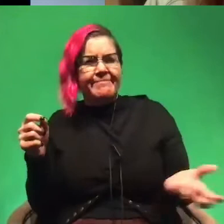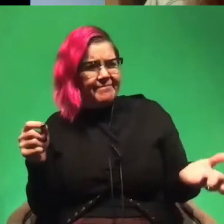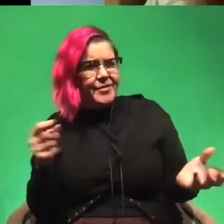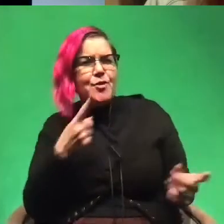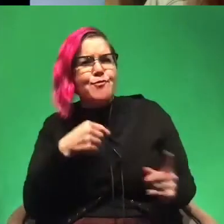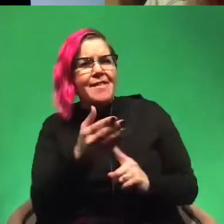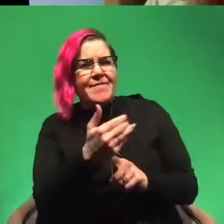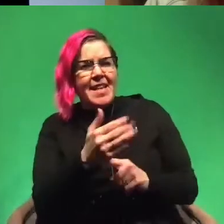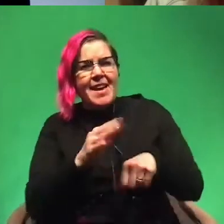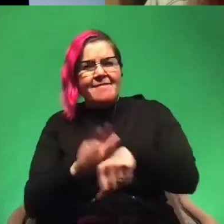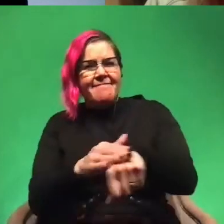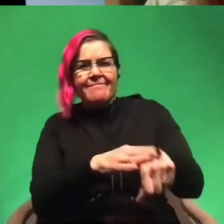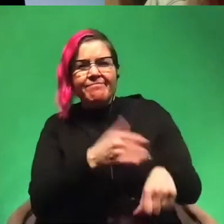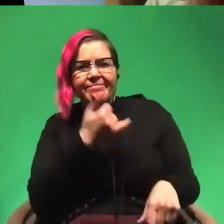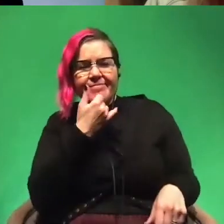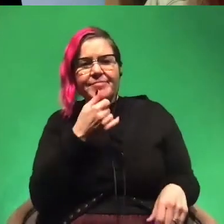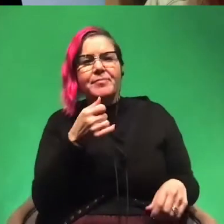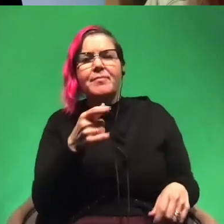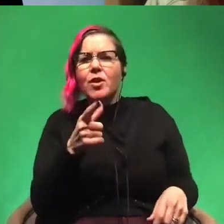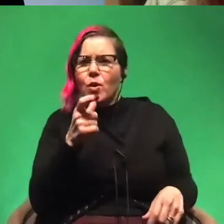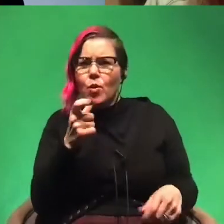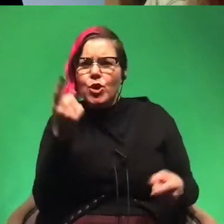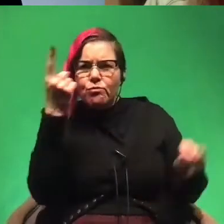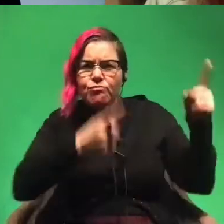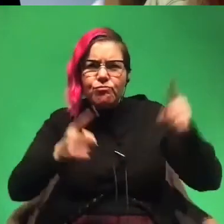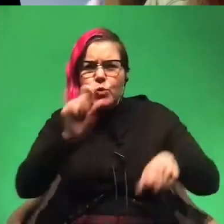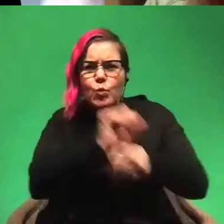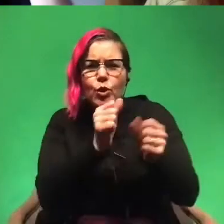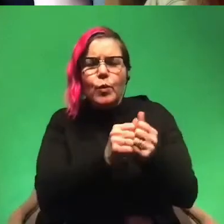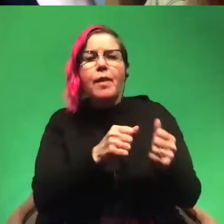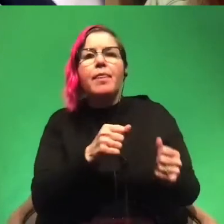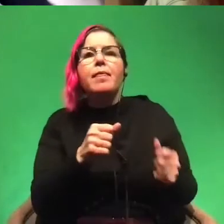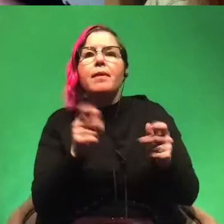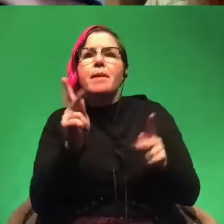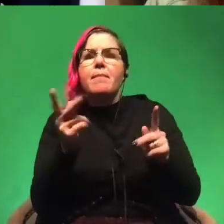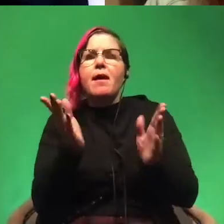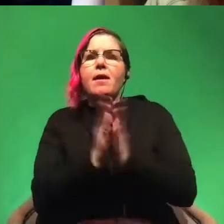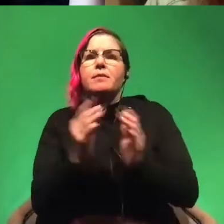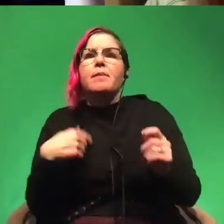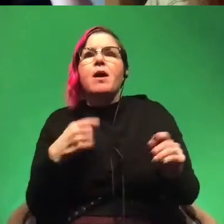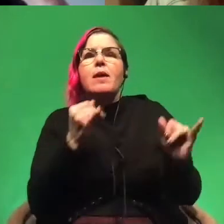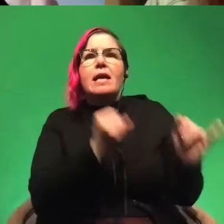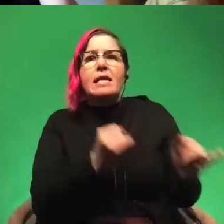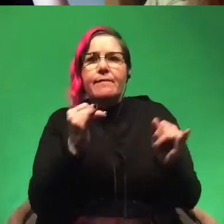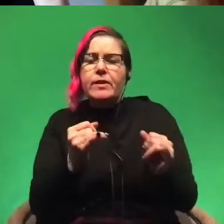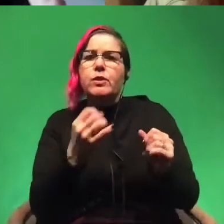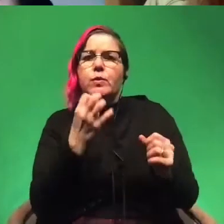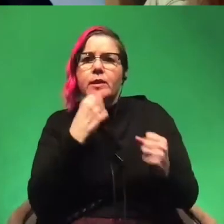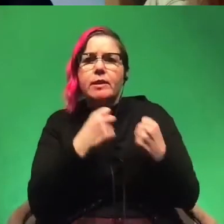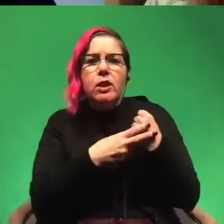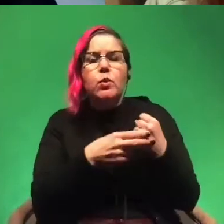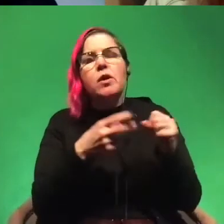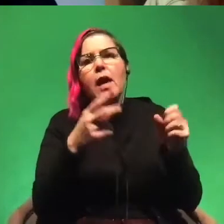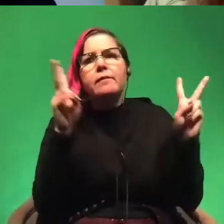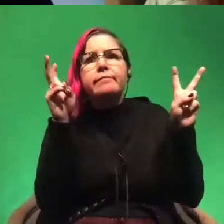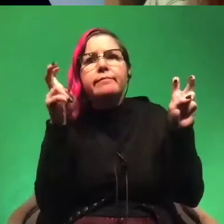flag in my eyes. Who do you collaborate with? People have asked me a lot of questions about individual sanctuaries or places that claim they are